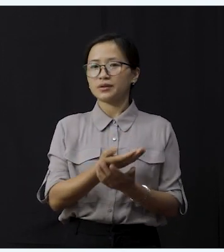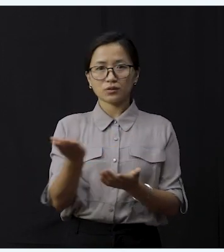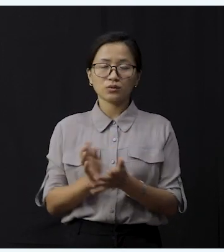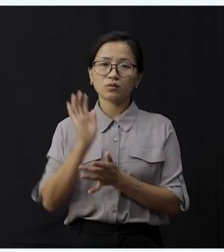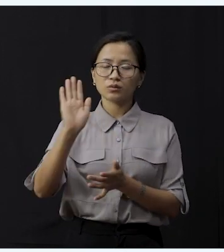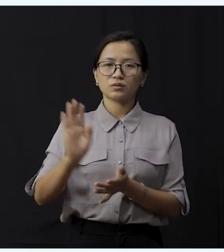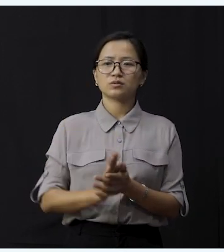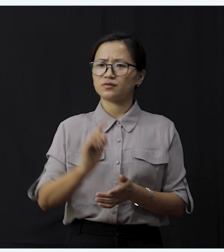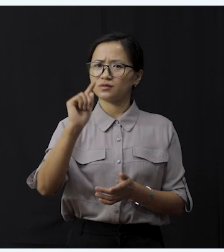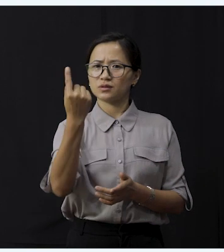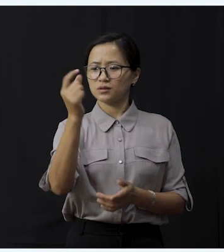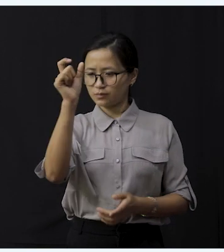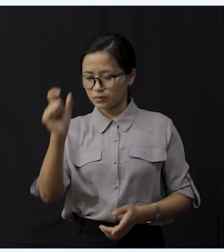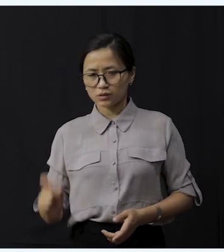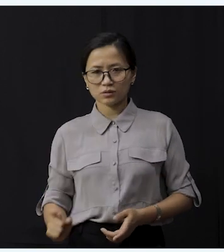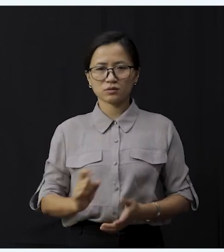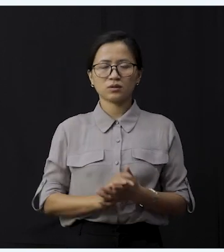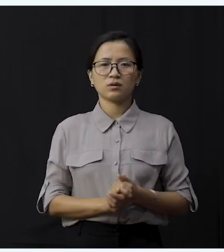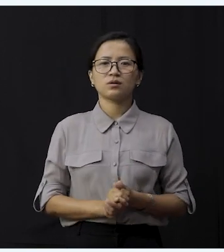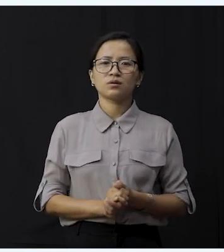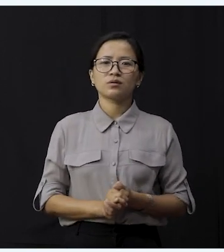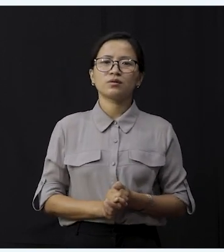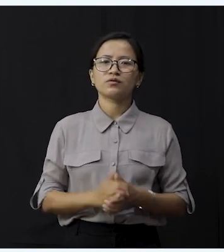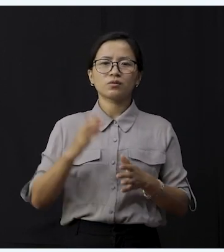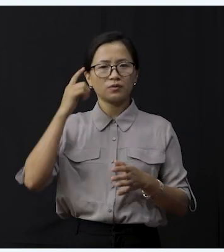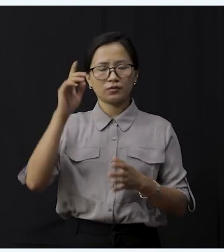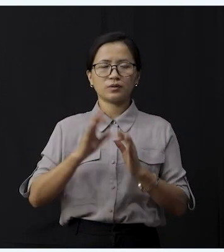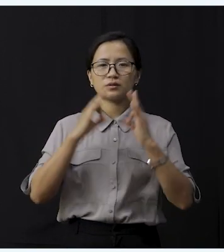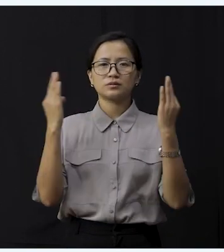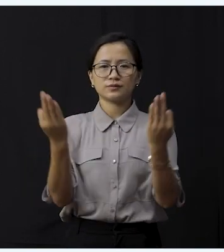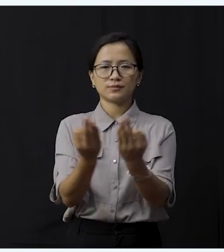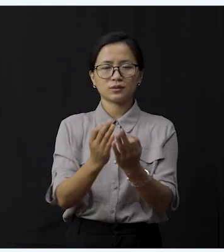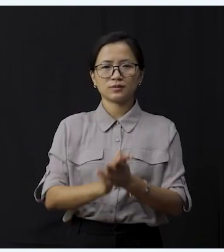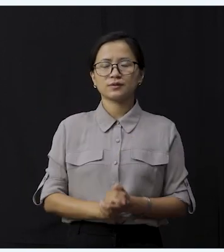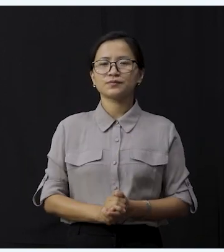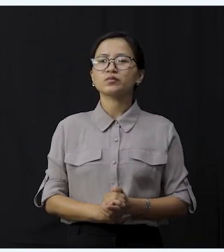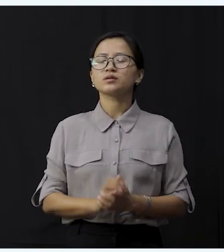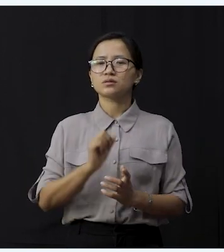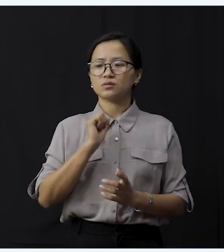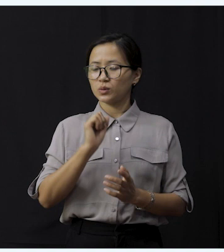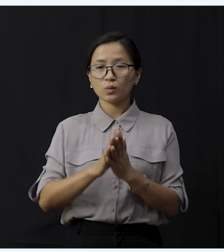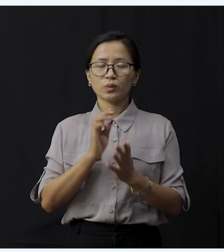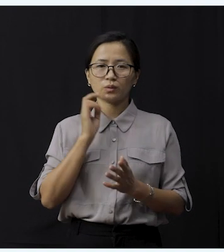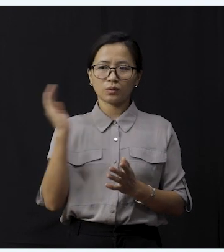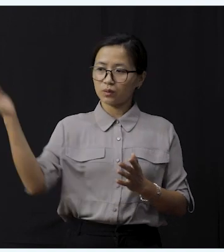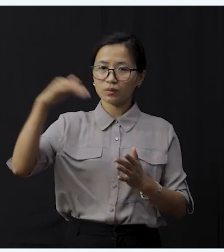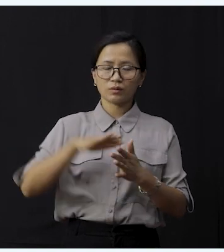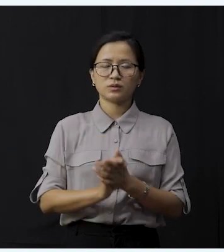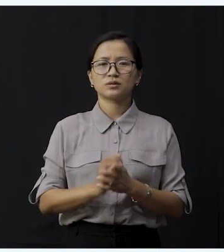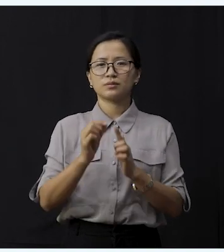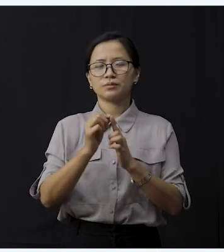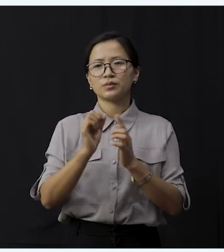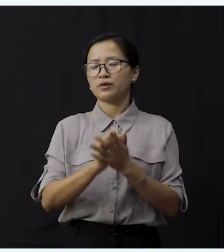yourself or a single person or for your family is known as a private property. Okay,